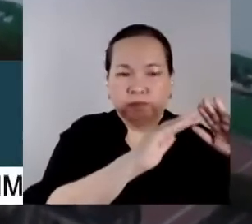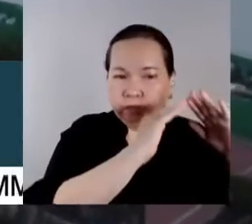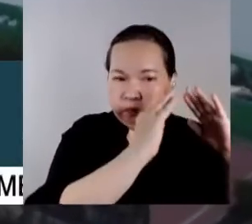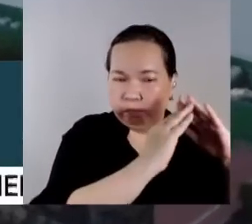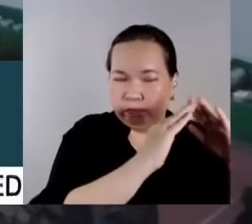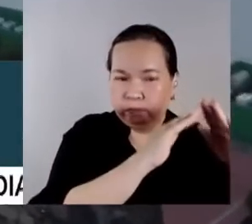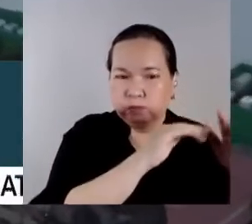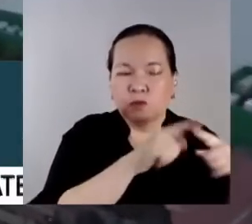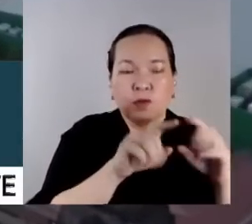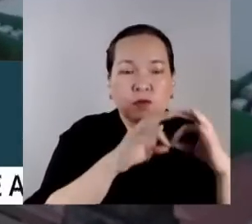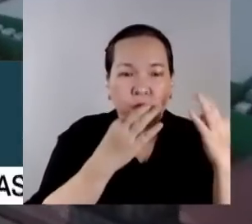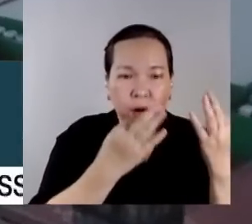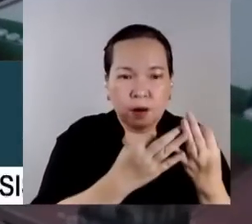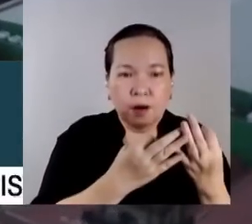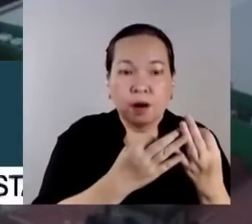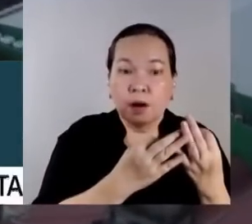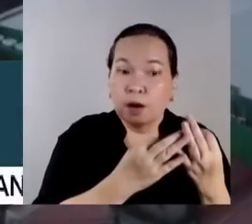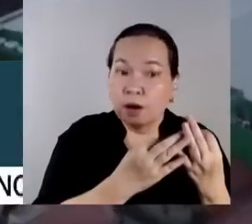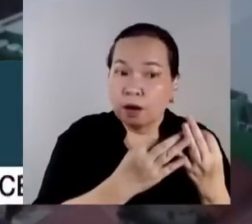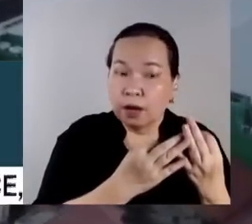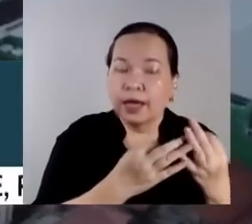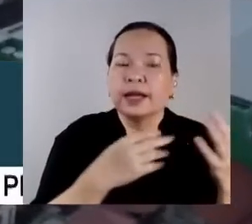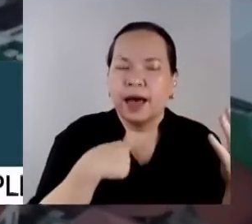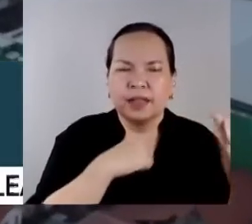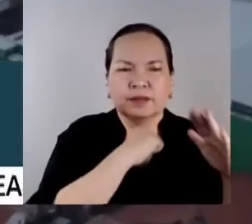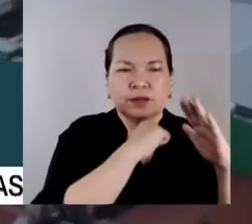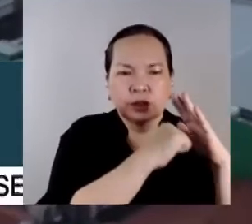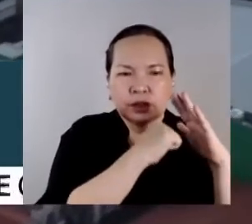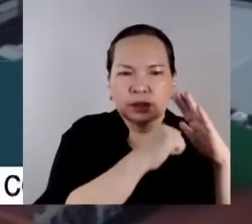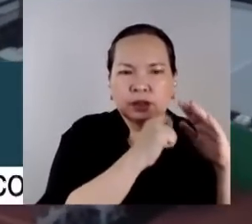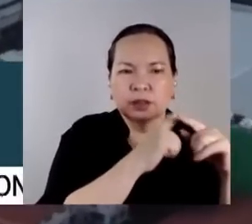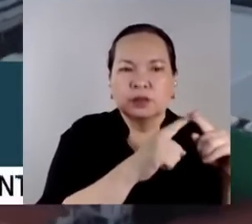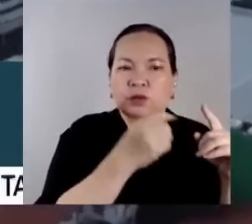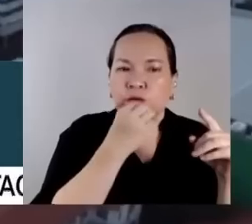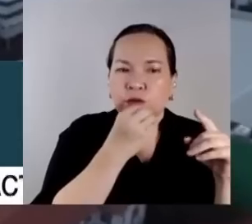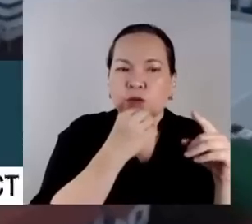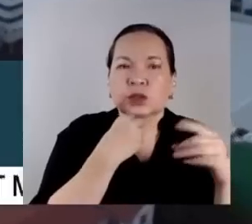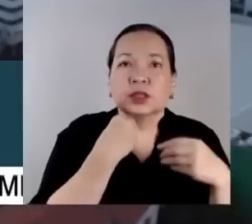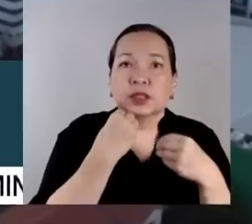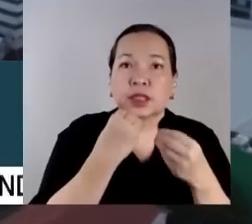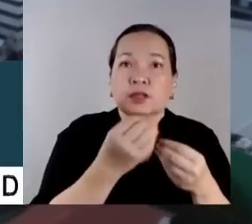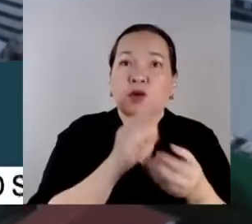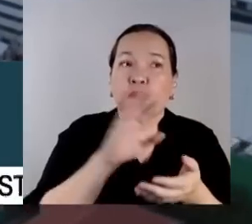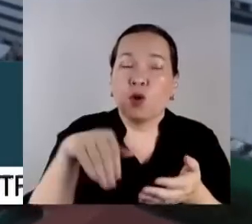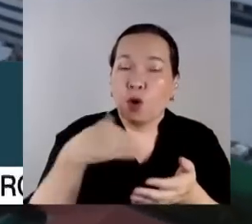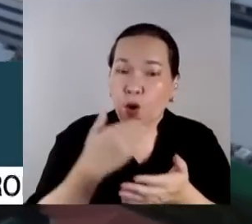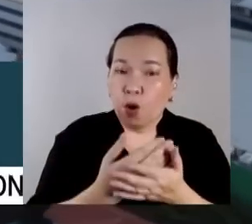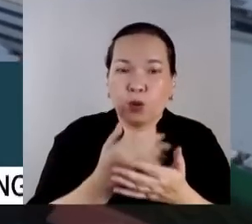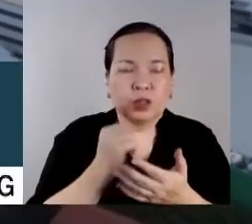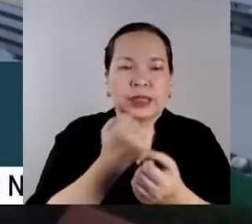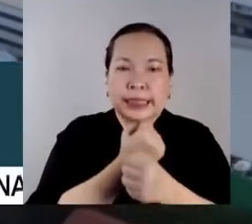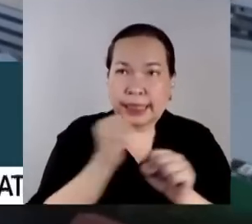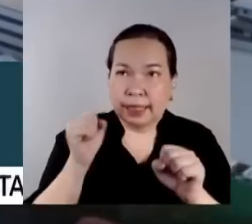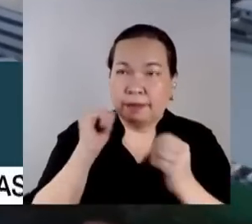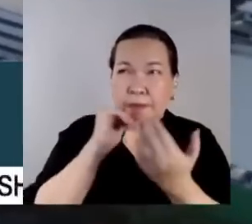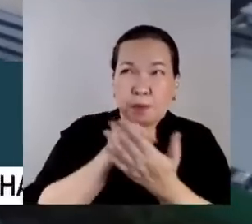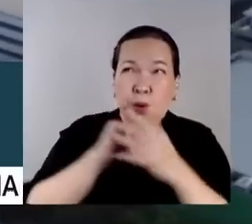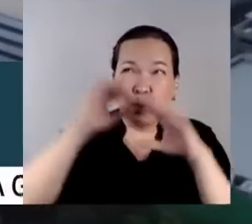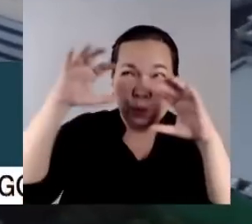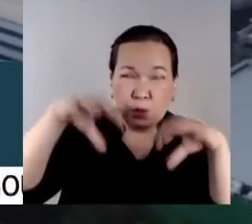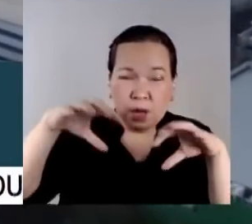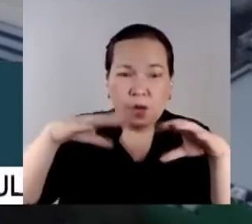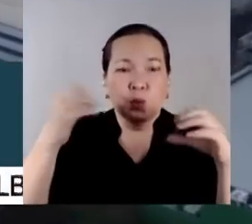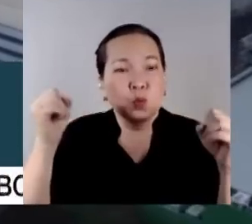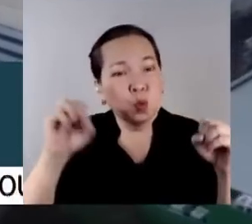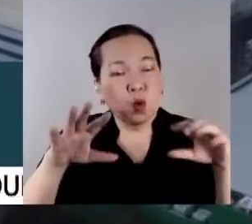evacuation shelters for livestock to ensure that they will also be safe from heavy rain and possible flooding.